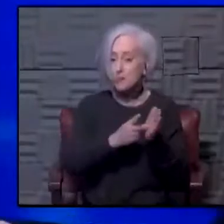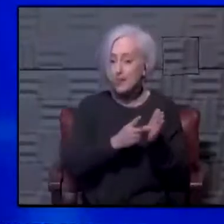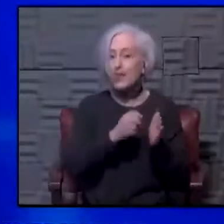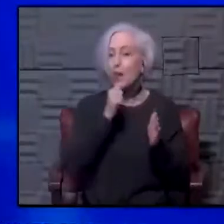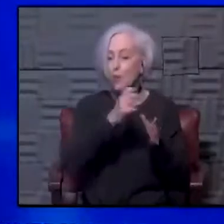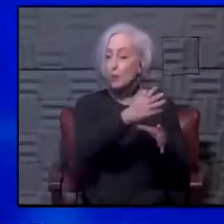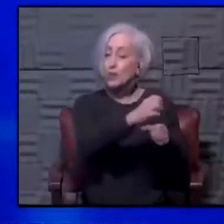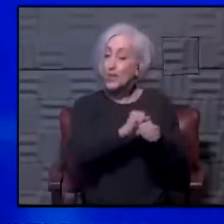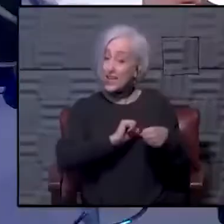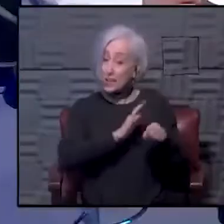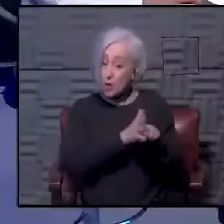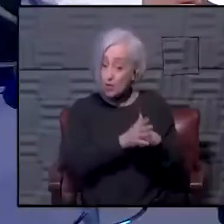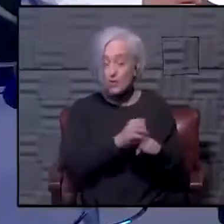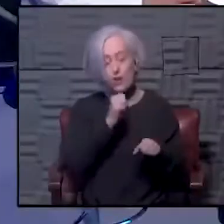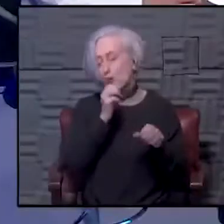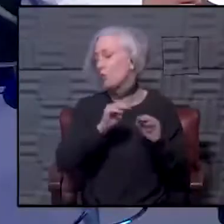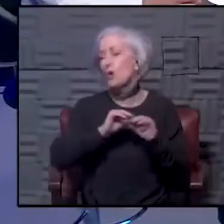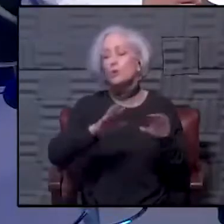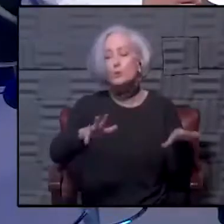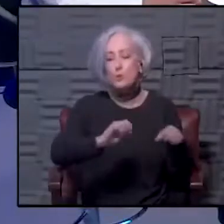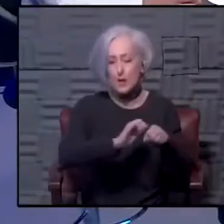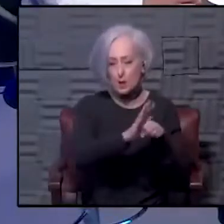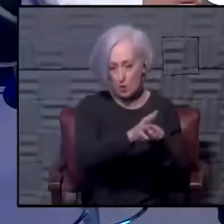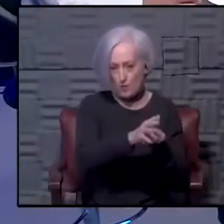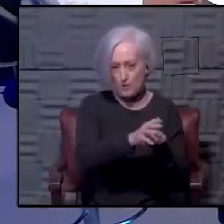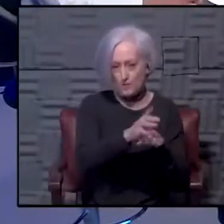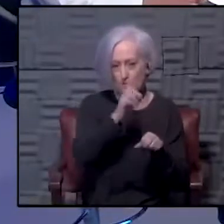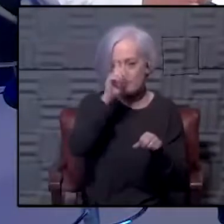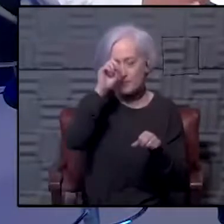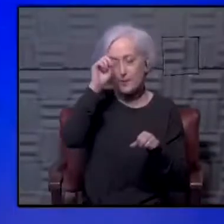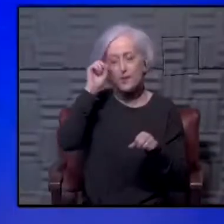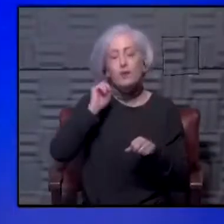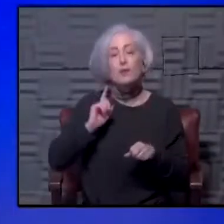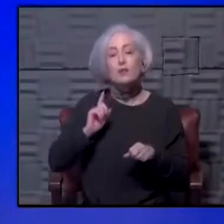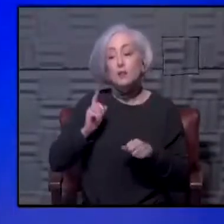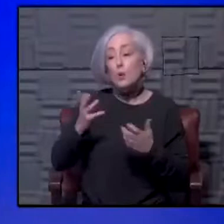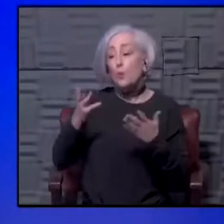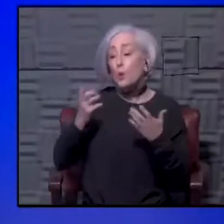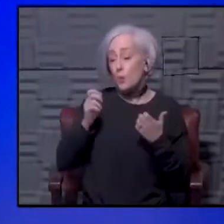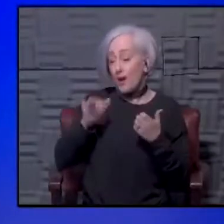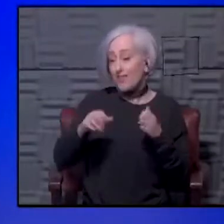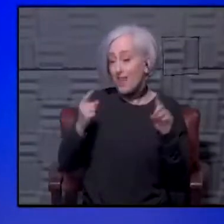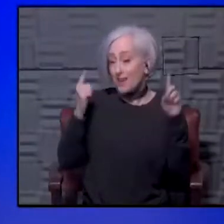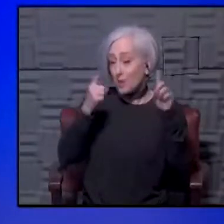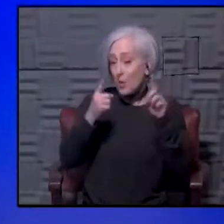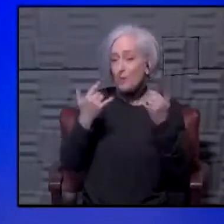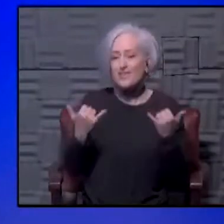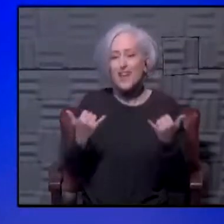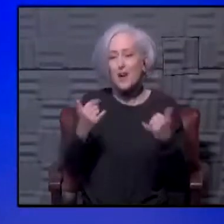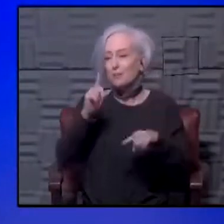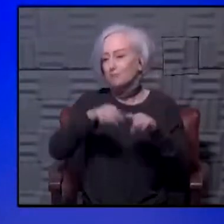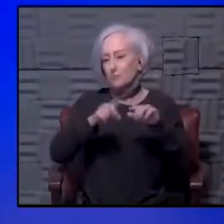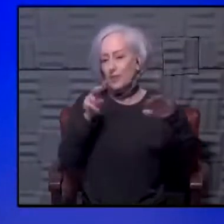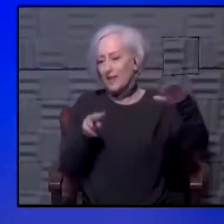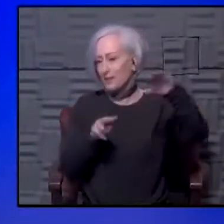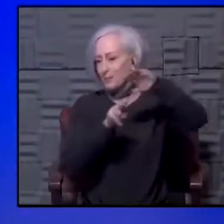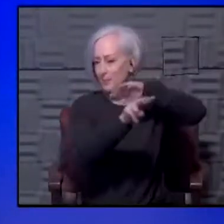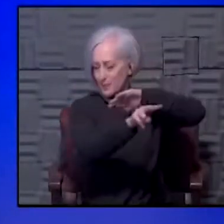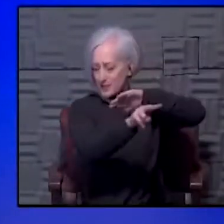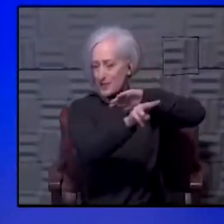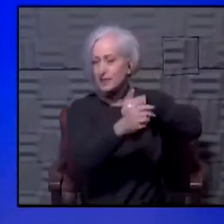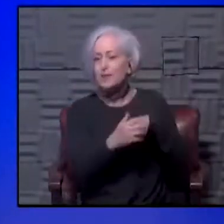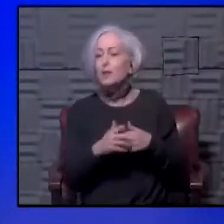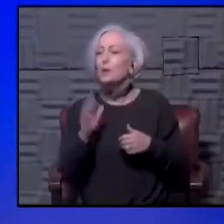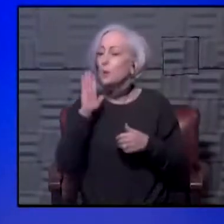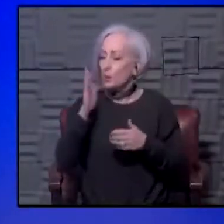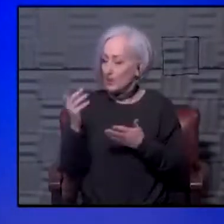it. Yeah, and we all hope and want to get to that. We just, again, don't have the crystal ball, and we will continue to collect